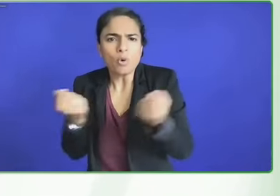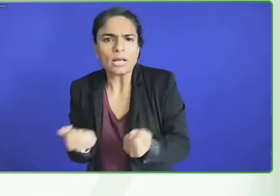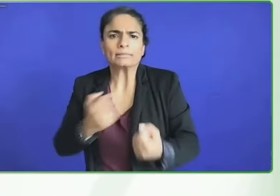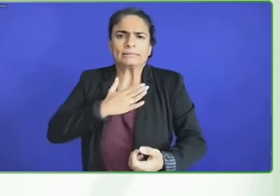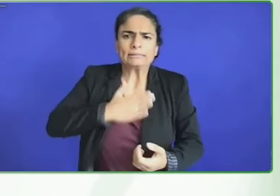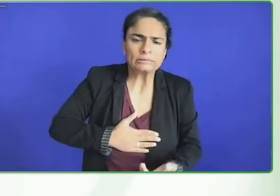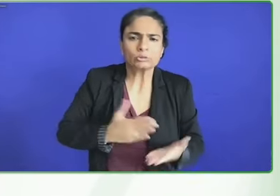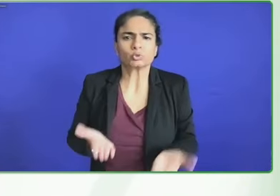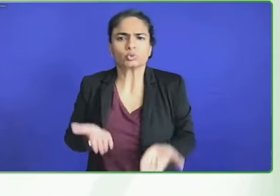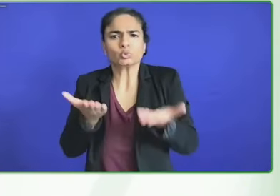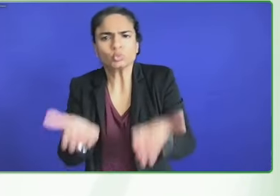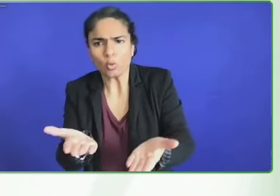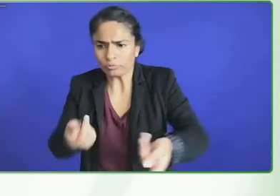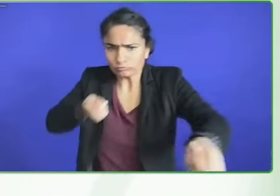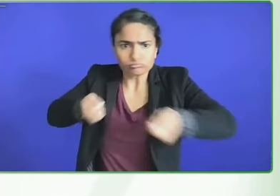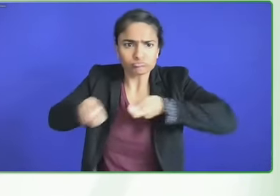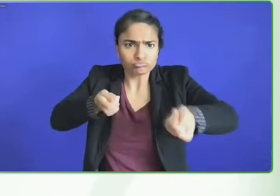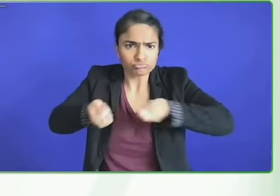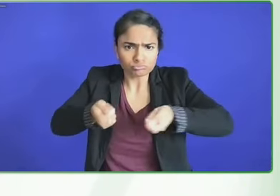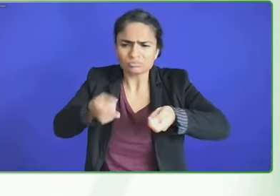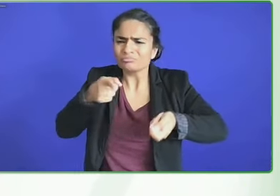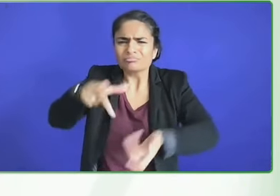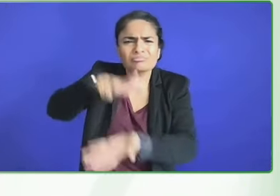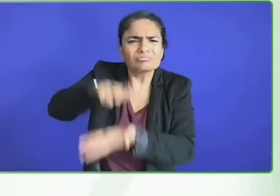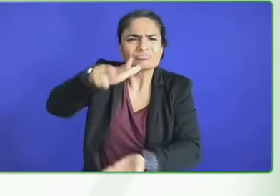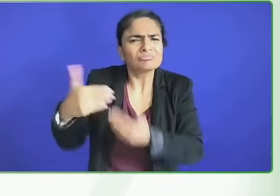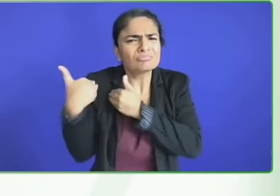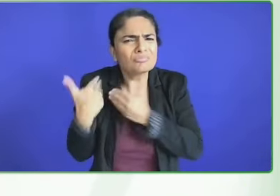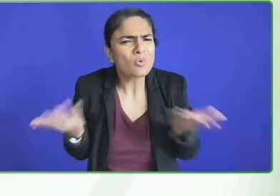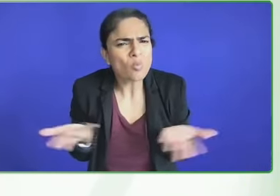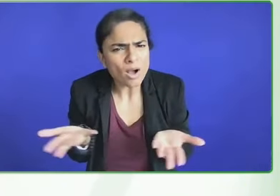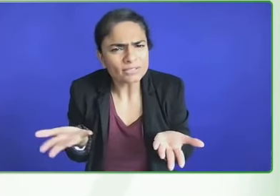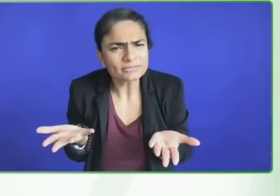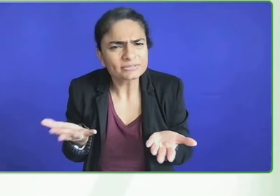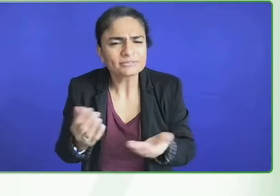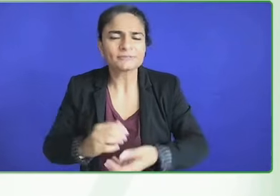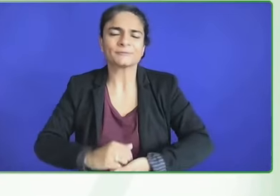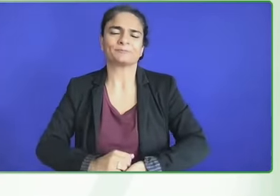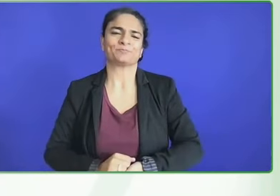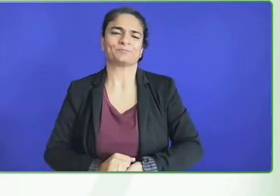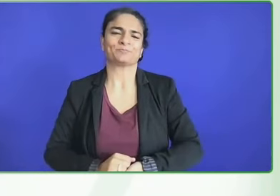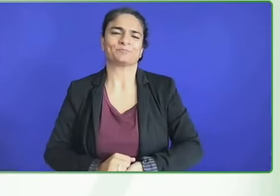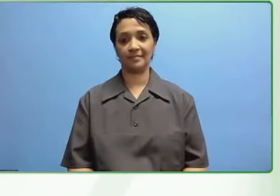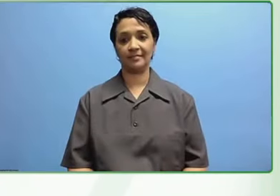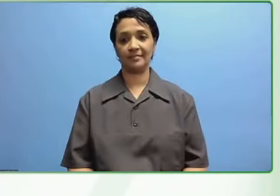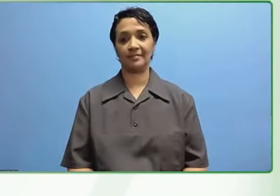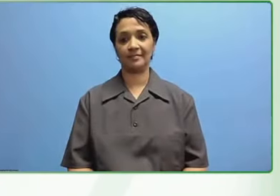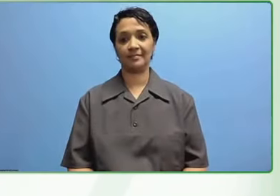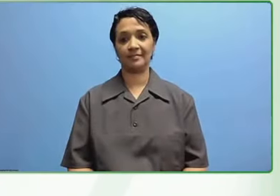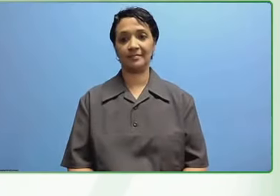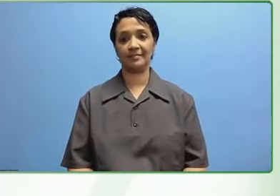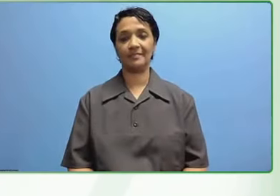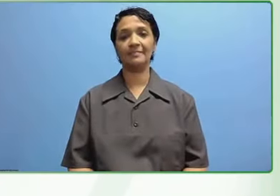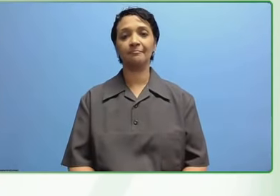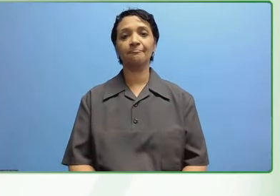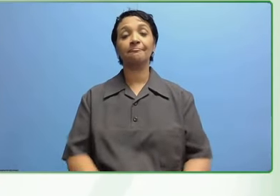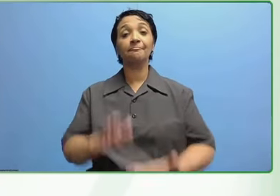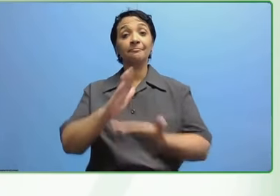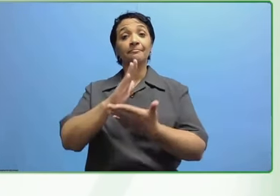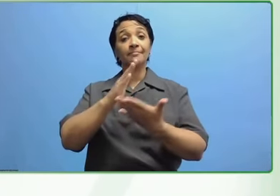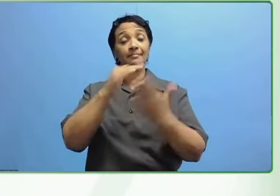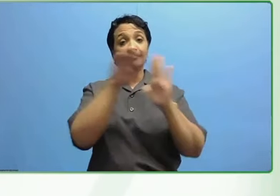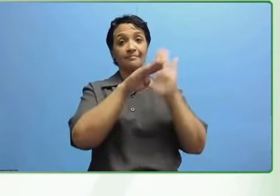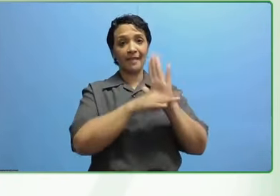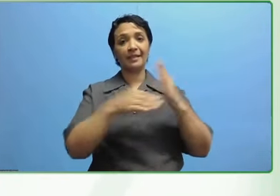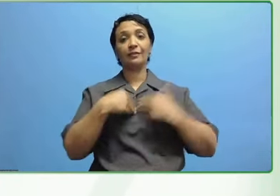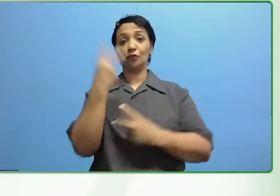good, yes, okay. So the Act does do two main things. First, it takes a number of products and services and